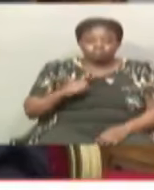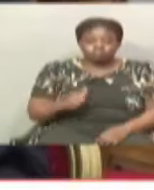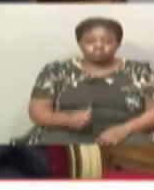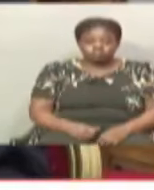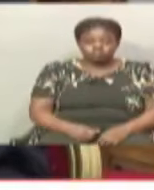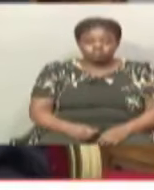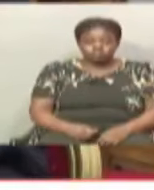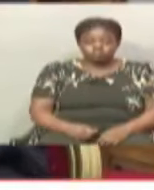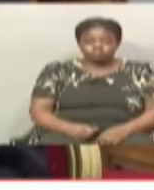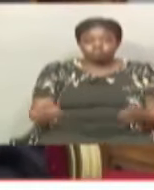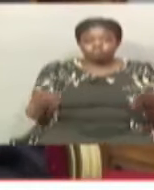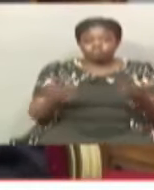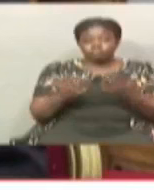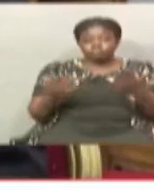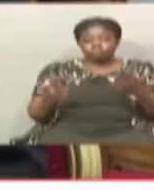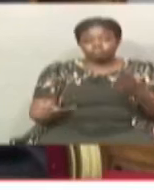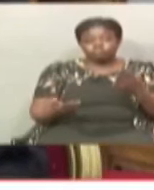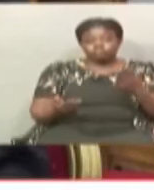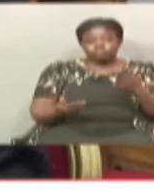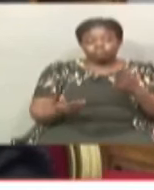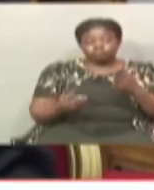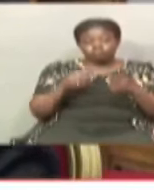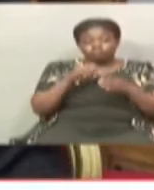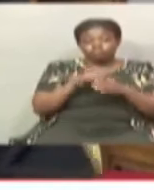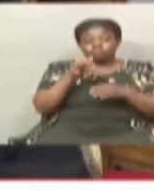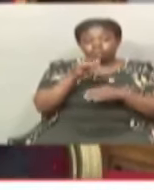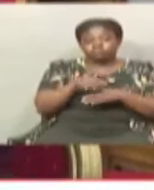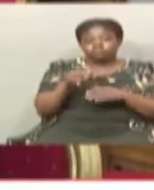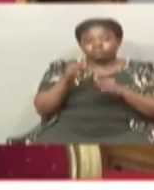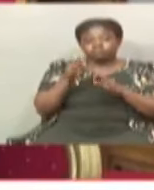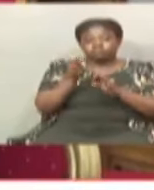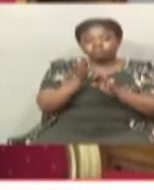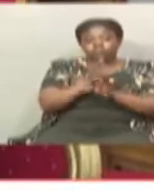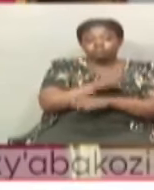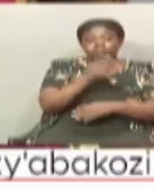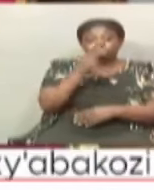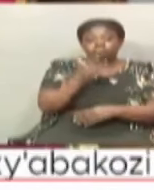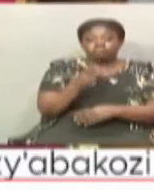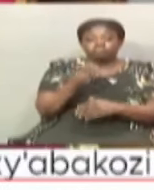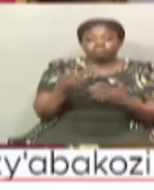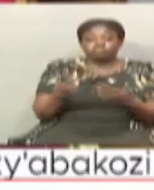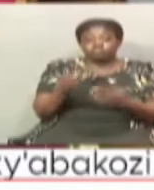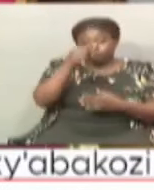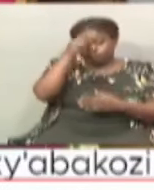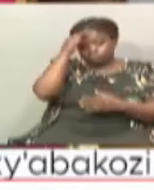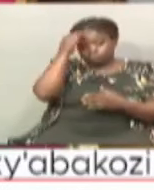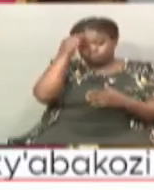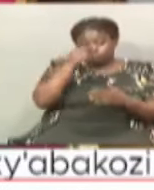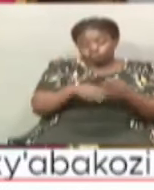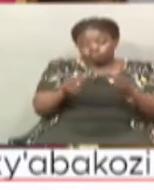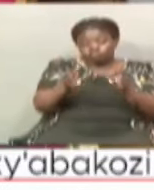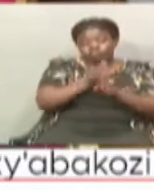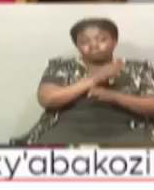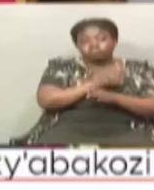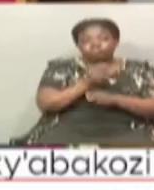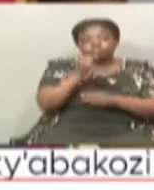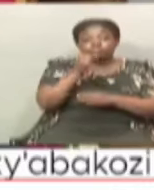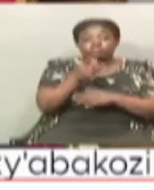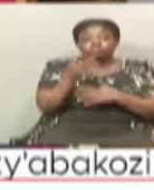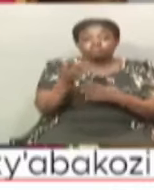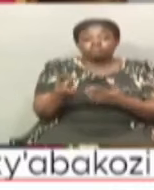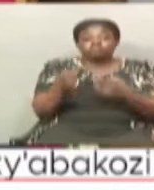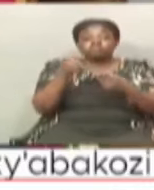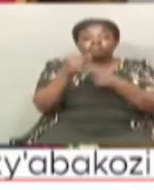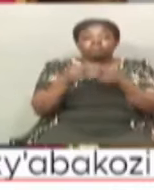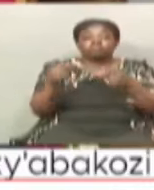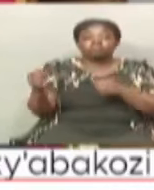because there is a paragraph in there on page 2 which starts, the purpose of this letter is to guide that you proceed